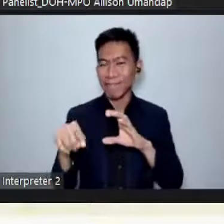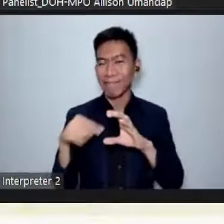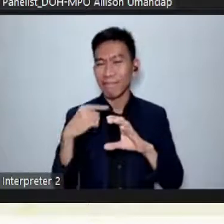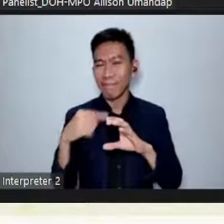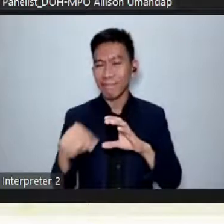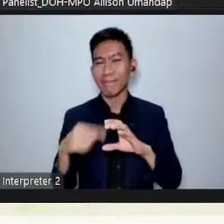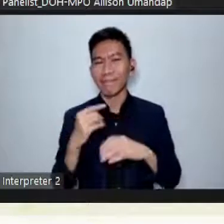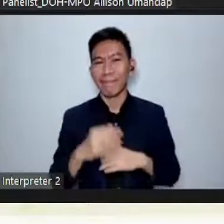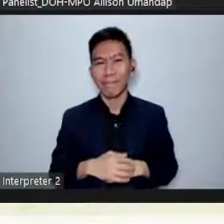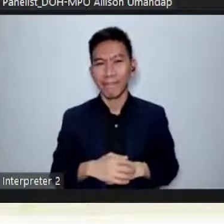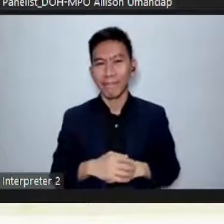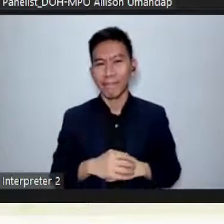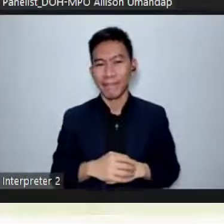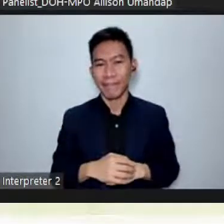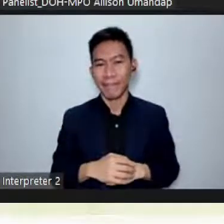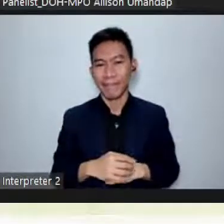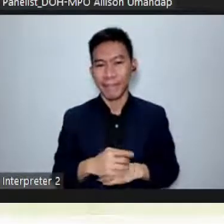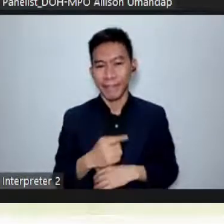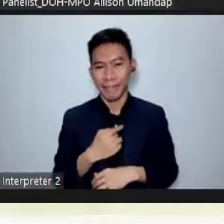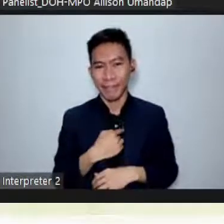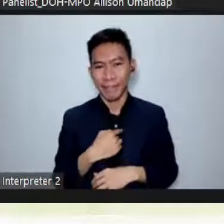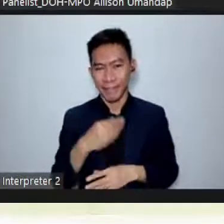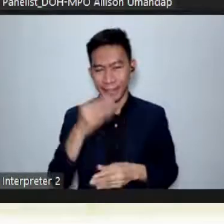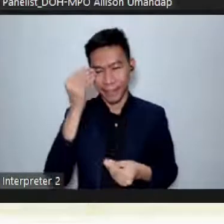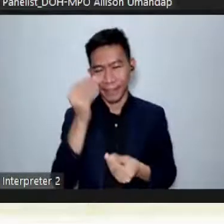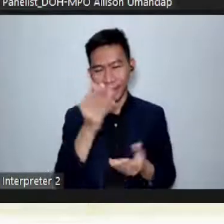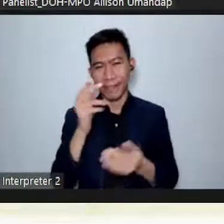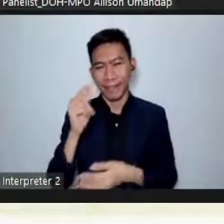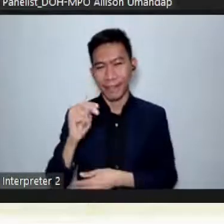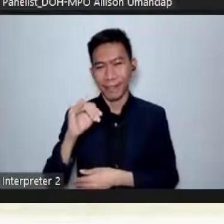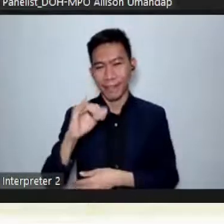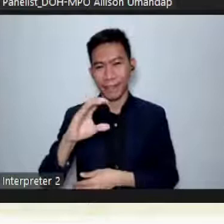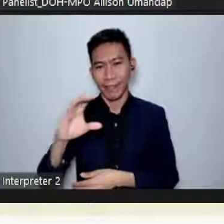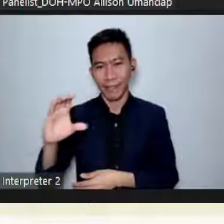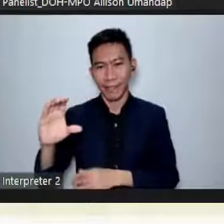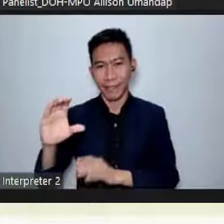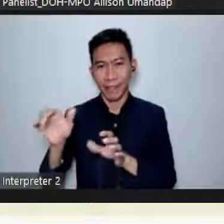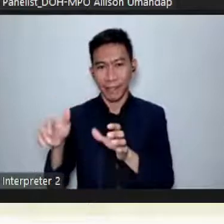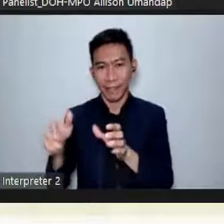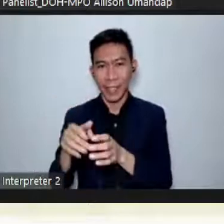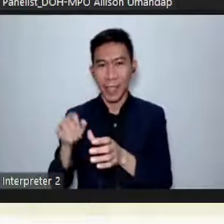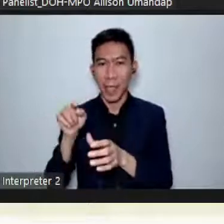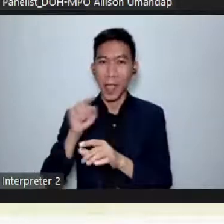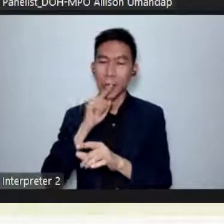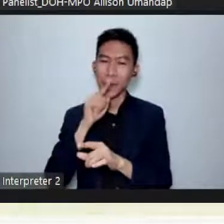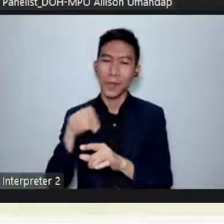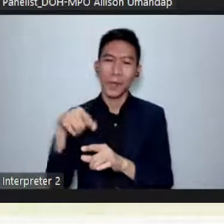I would really say that then NICC Council is one of our most intimate